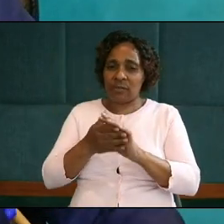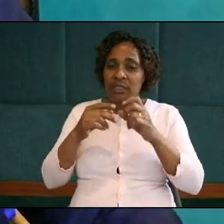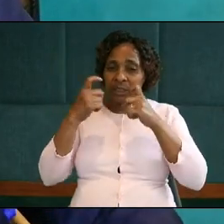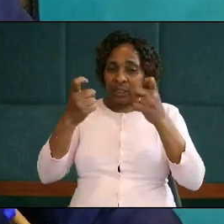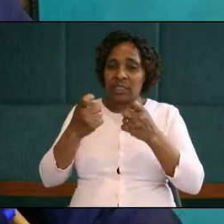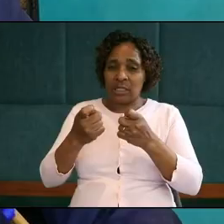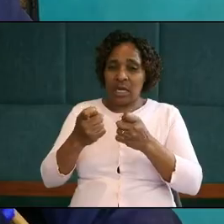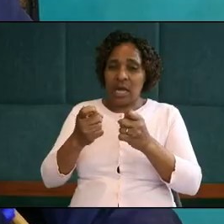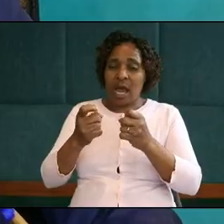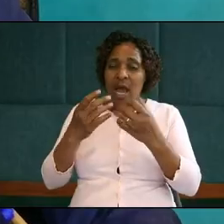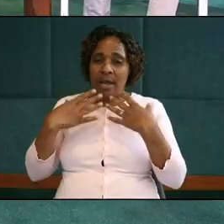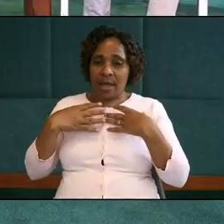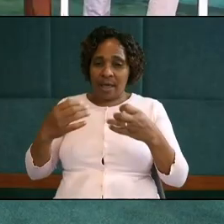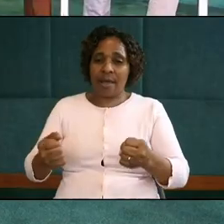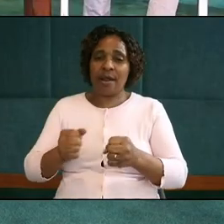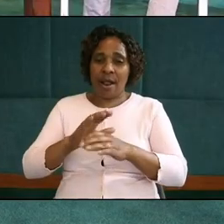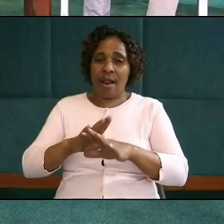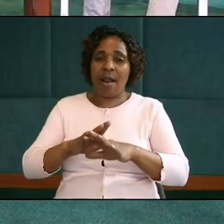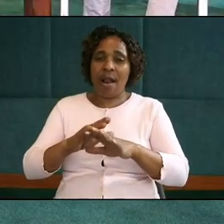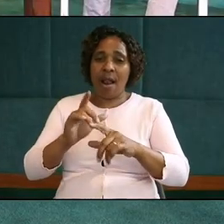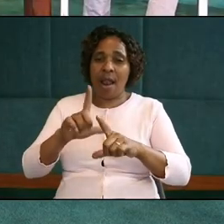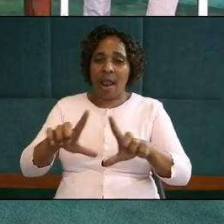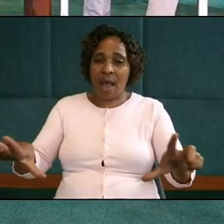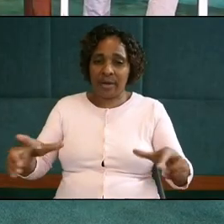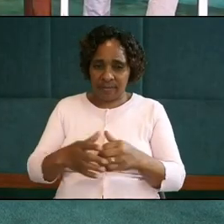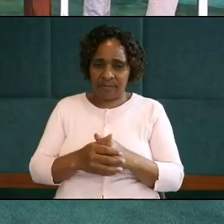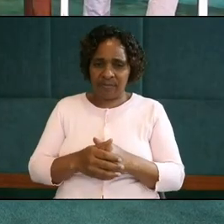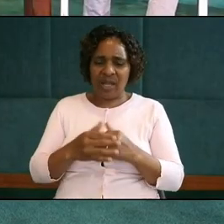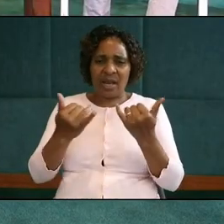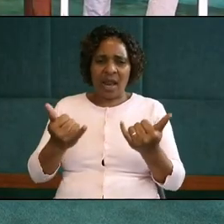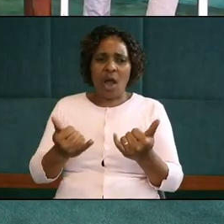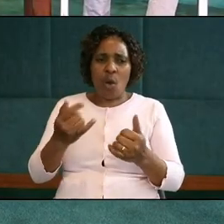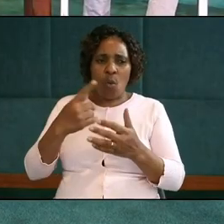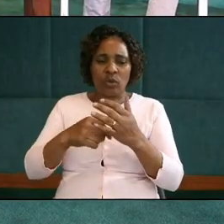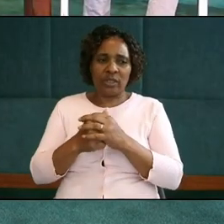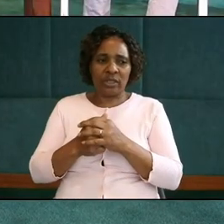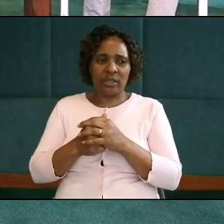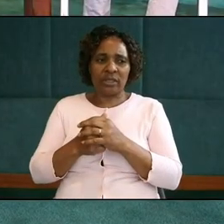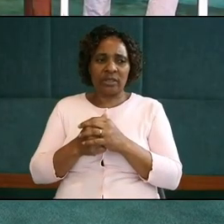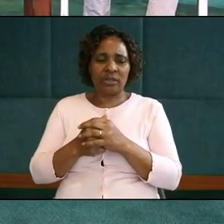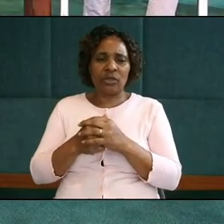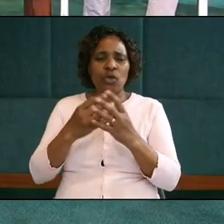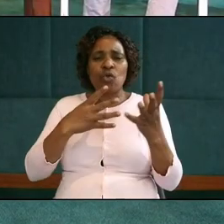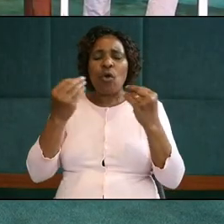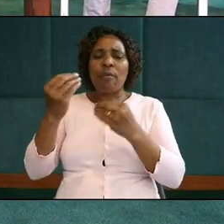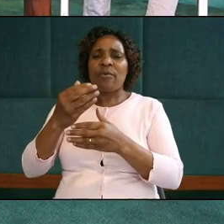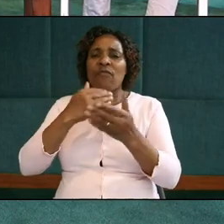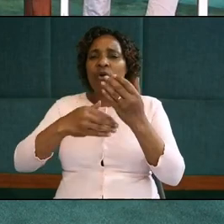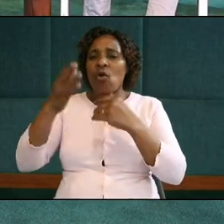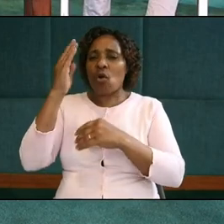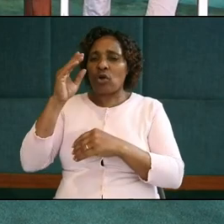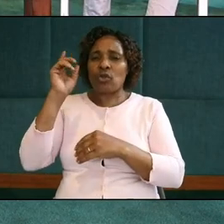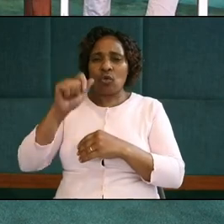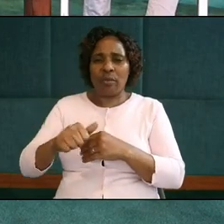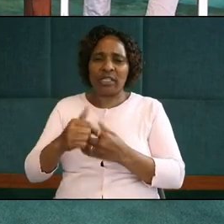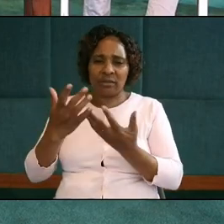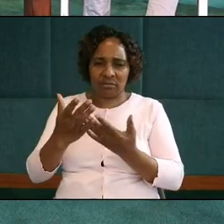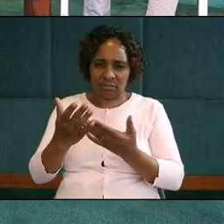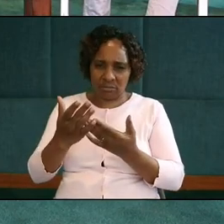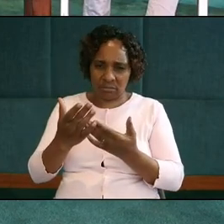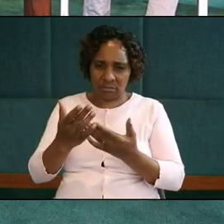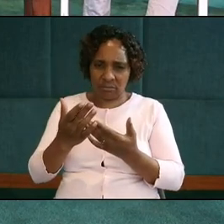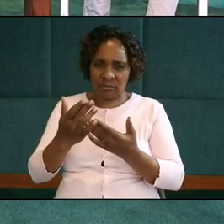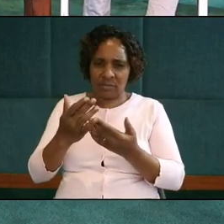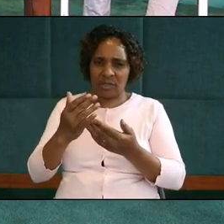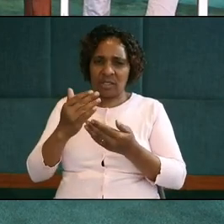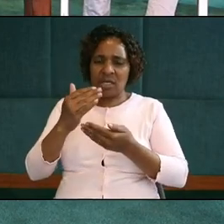stands out to you from that verse. Well, what stands out to me is the aspect of humility. That to go before God, we need to reduce